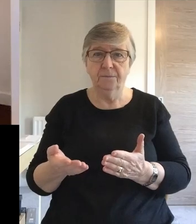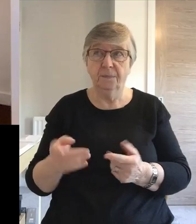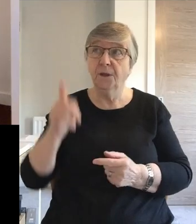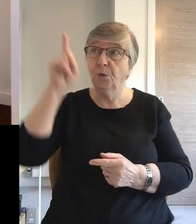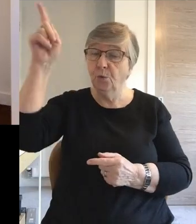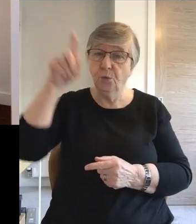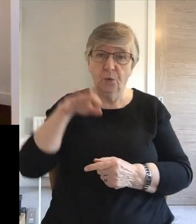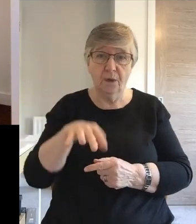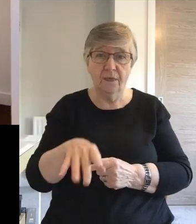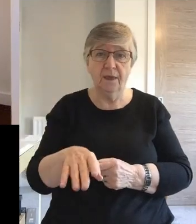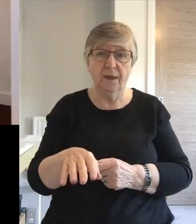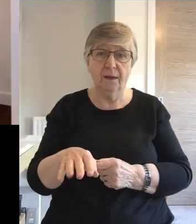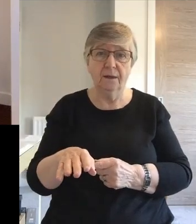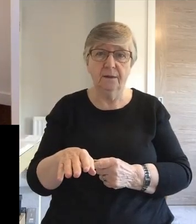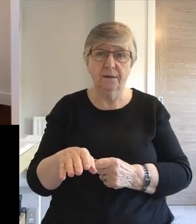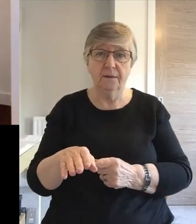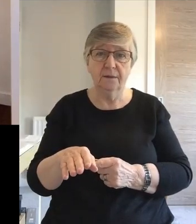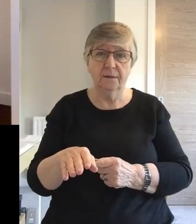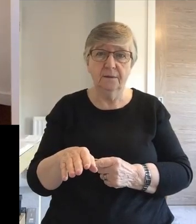You are there.